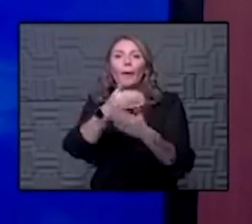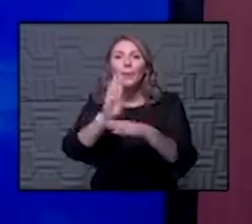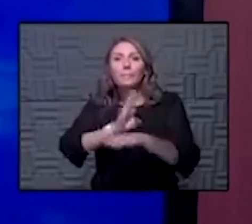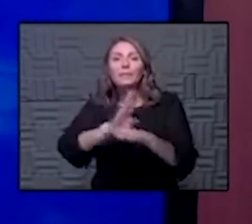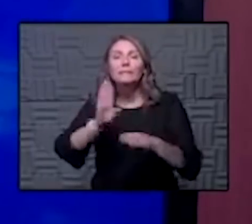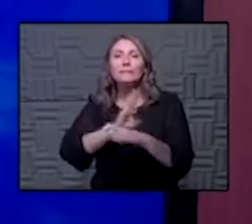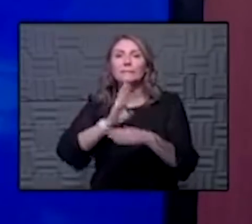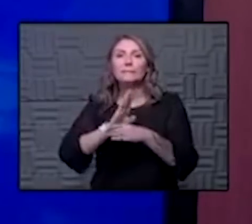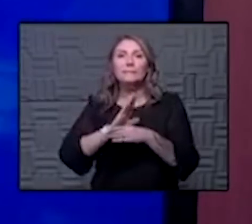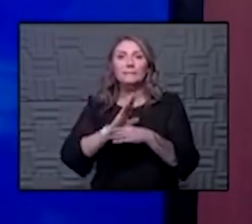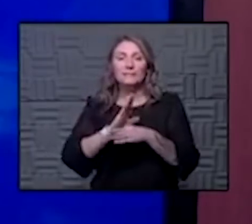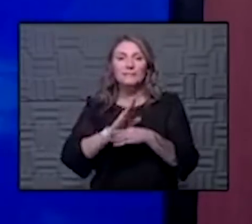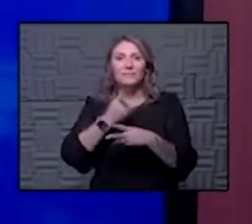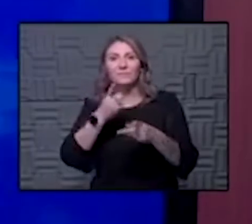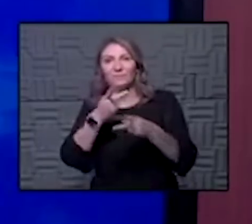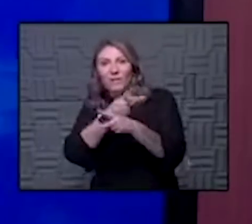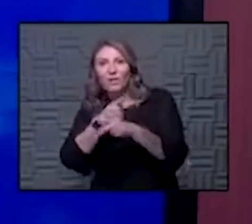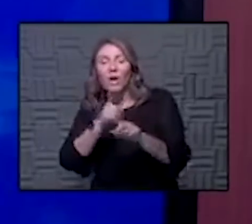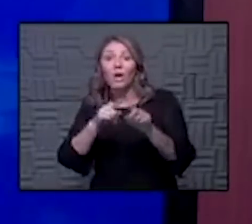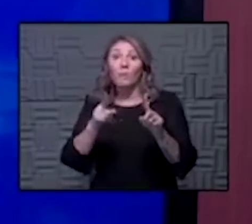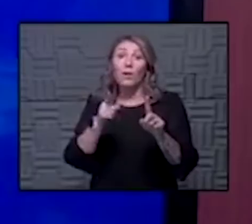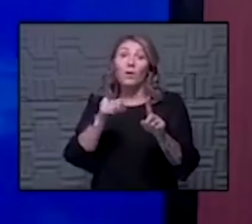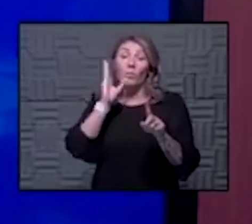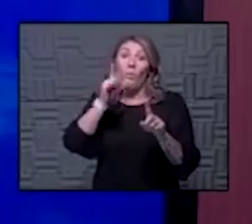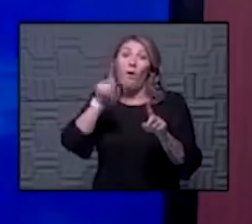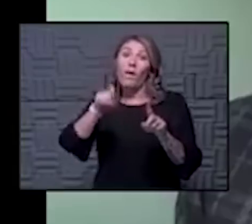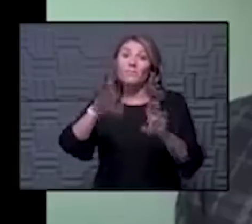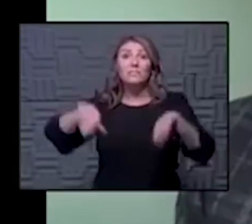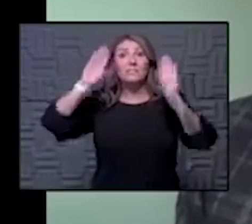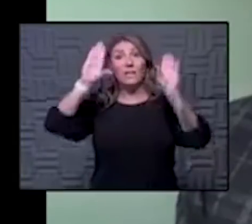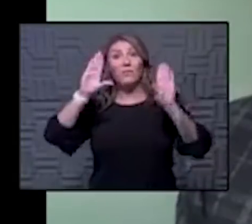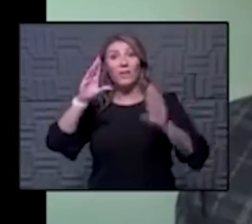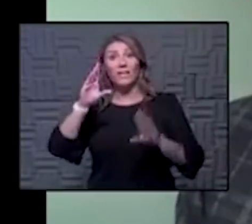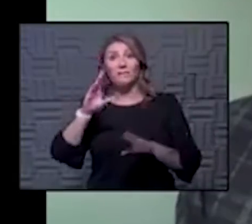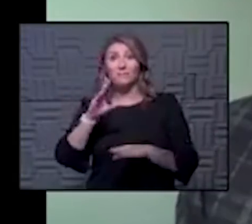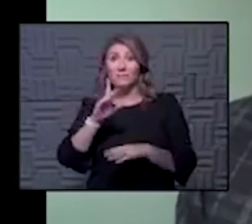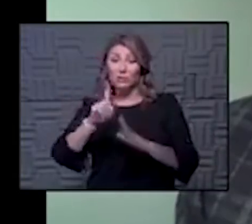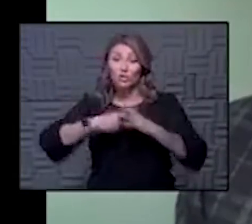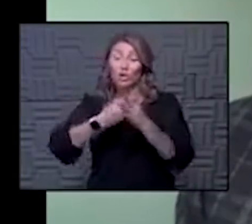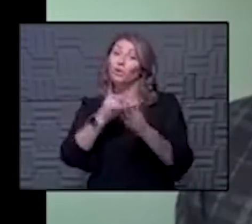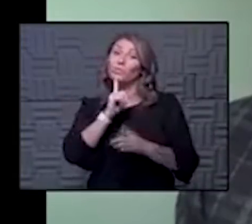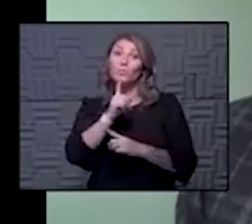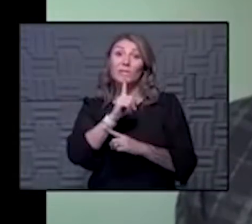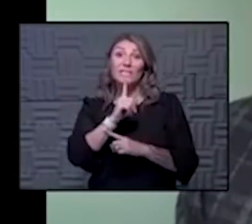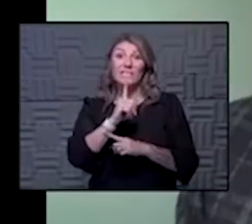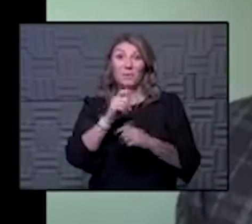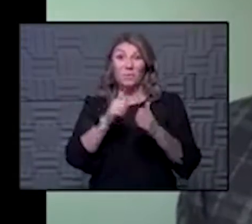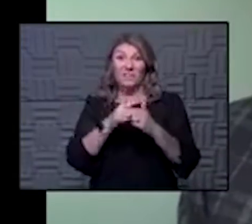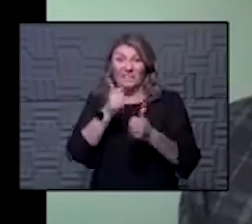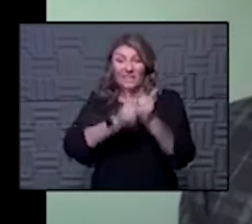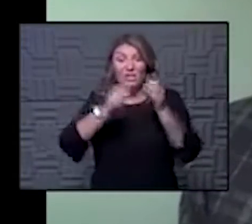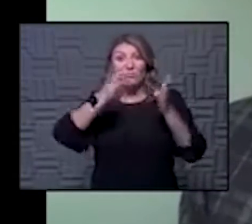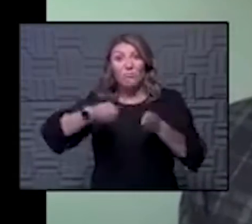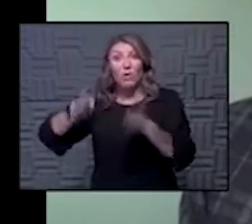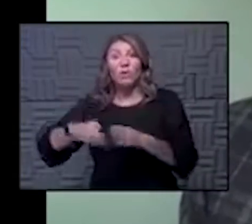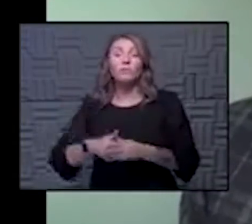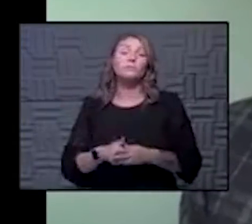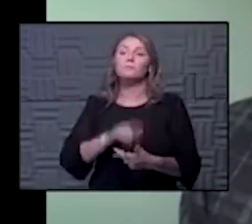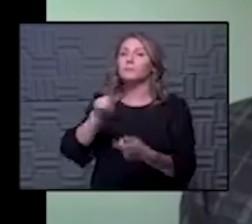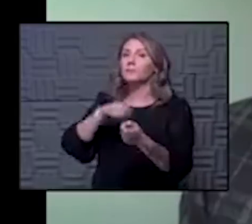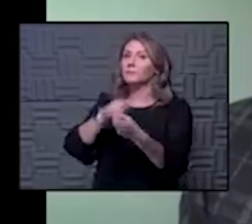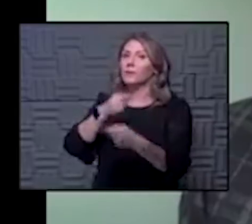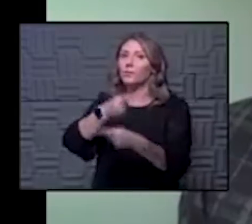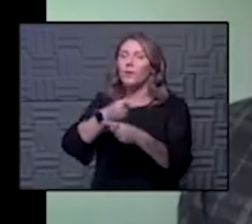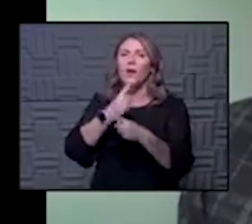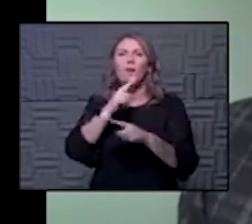are going to have to make some sacrifices, and I think it starts with each of us. Yeah, I think that's exactly right. And, I looked at the Johnson